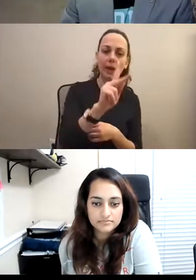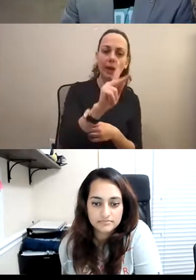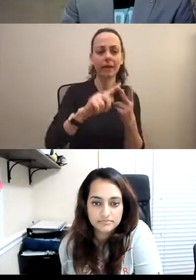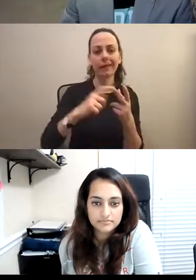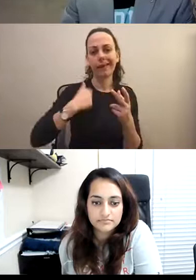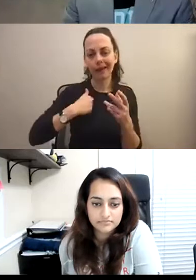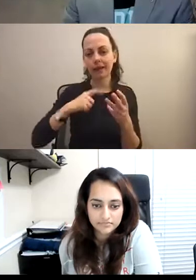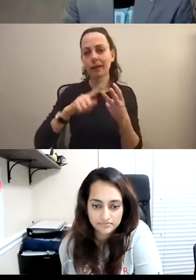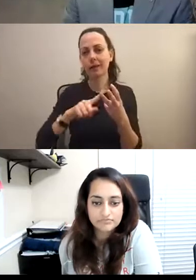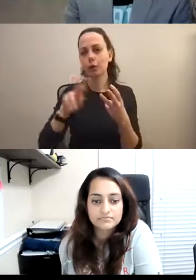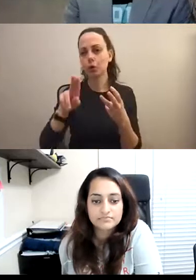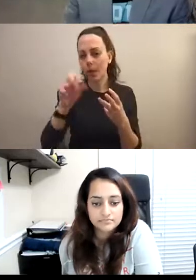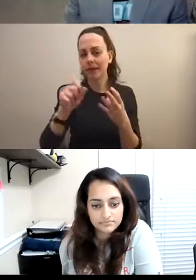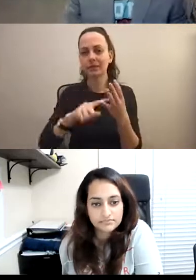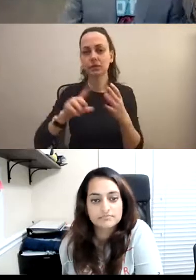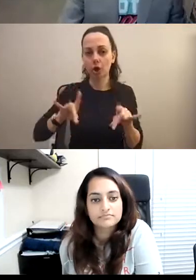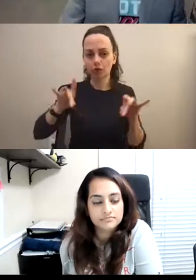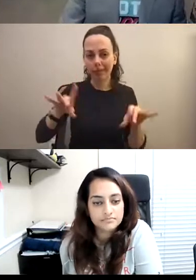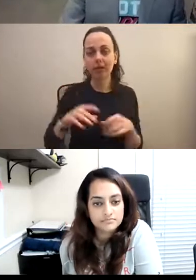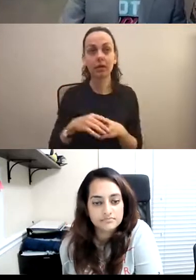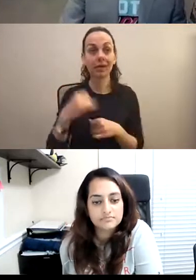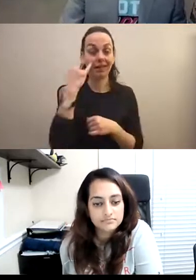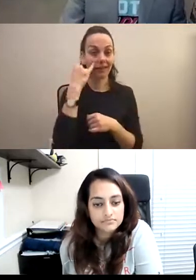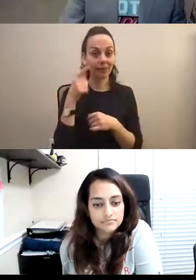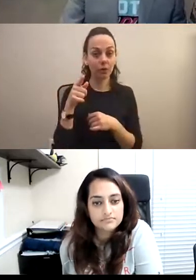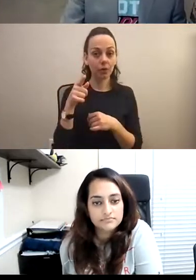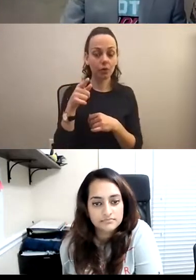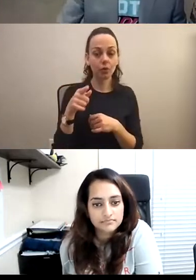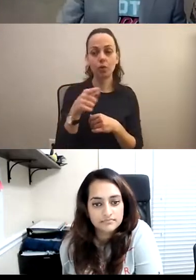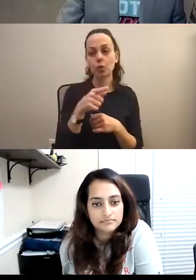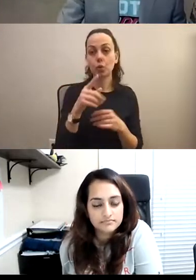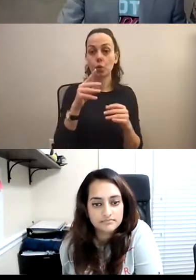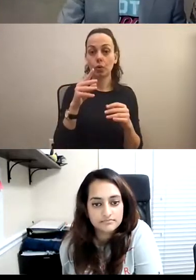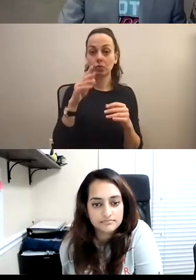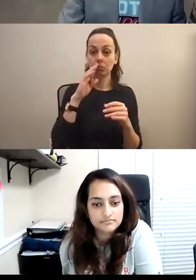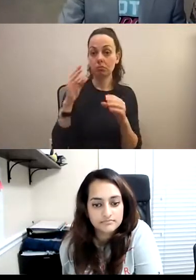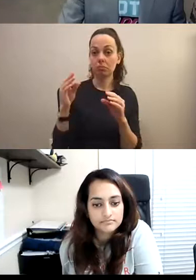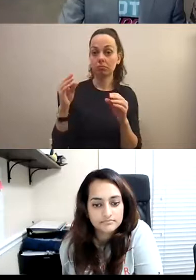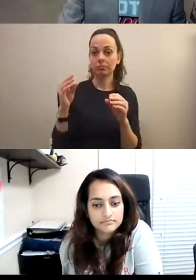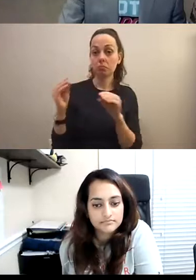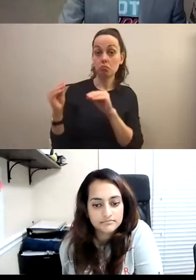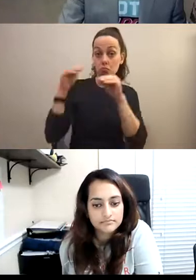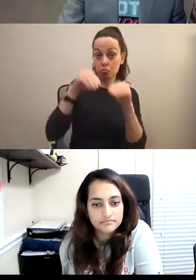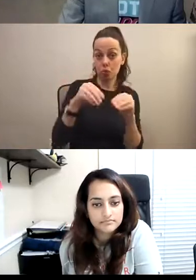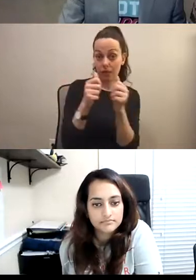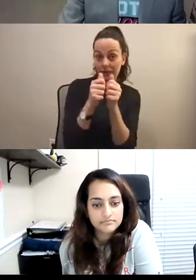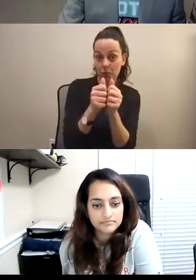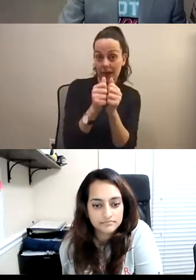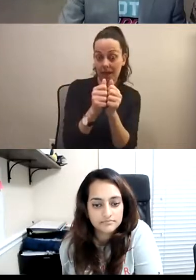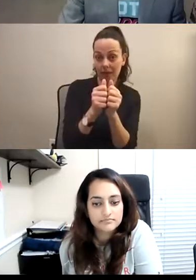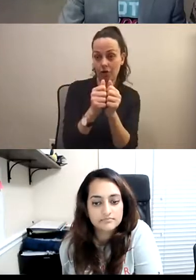and Australia, if you were to move in with a partner, not even get married, just consider